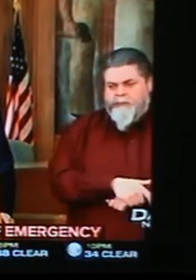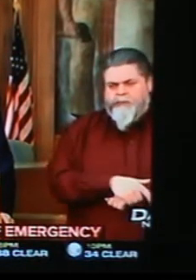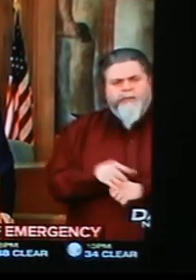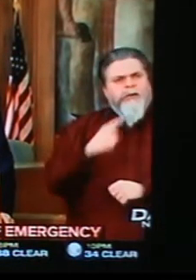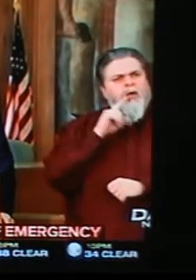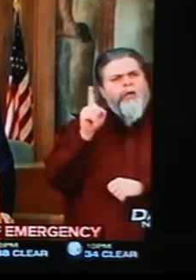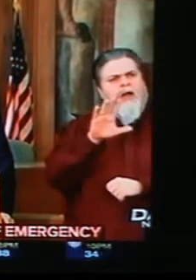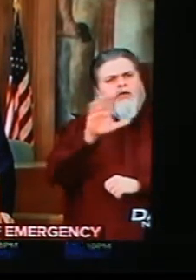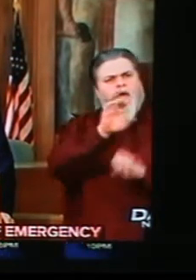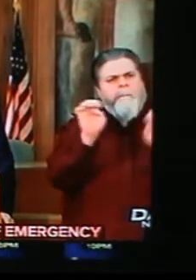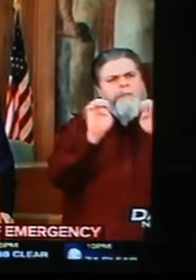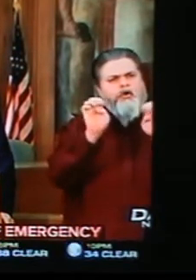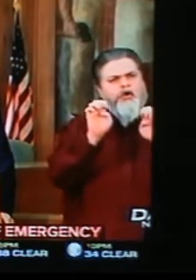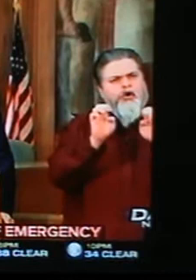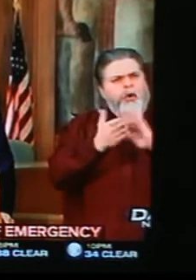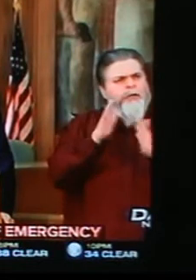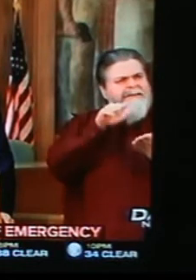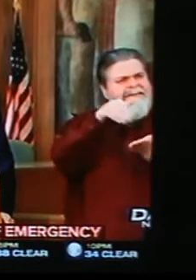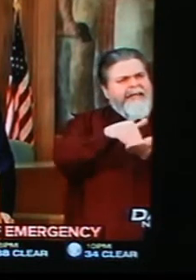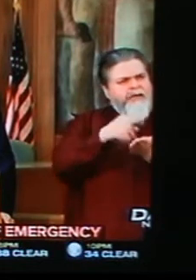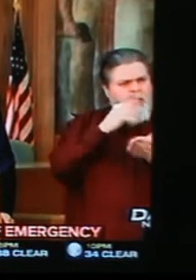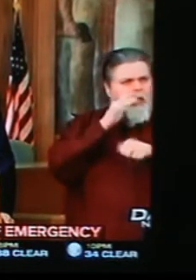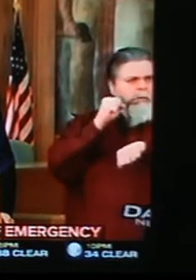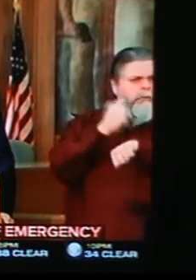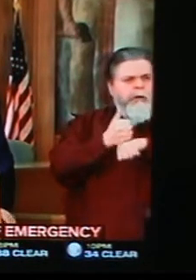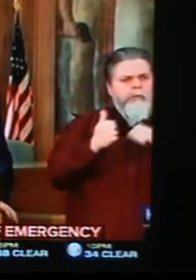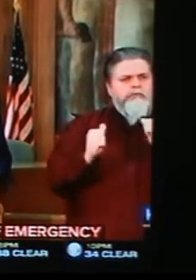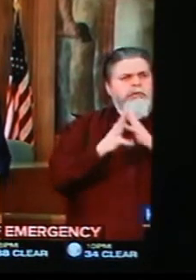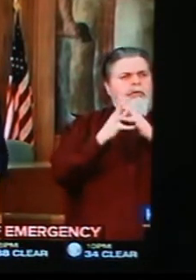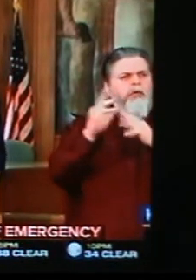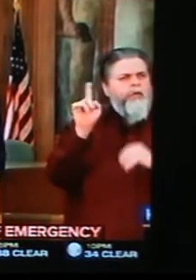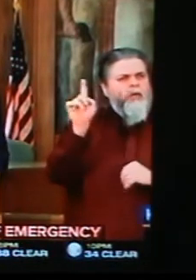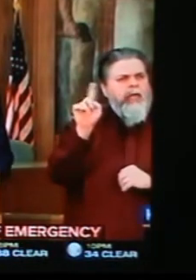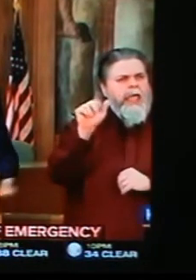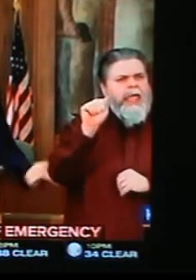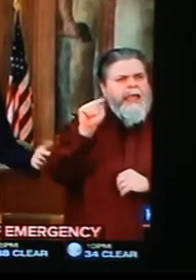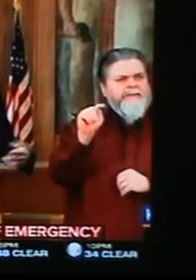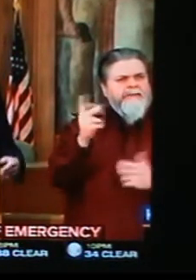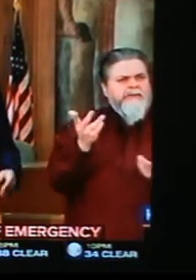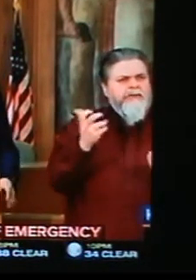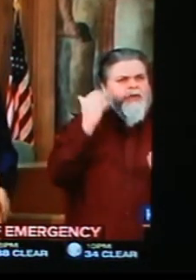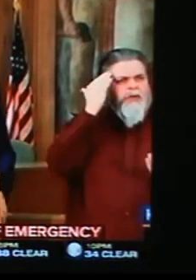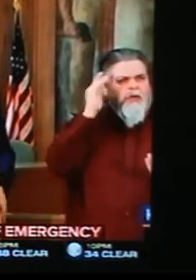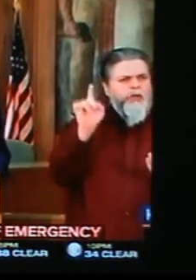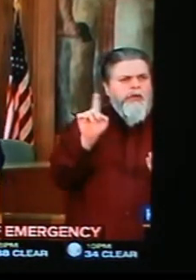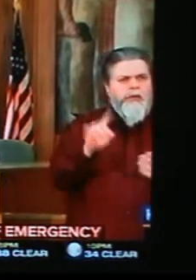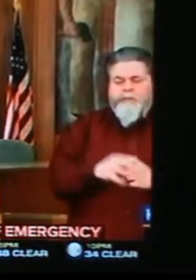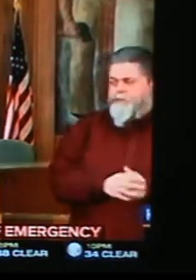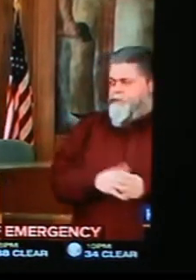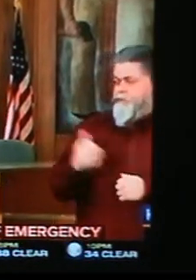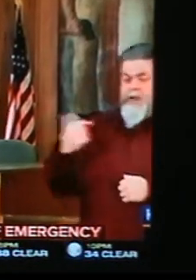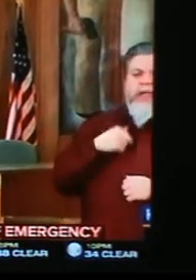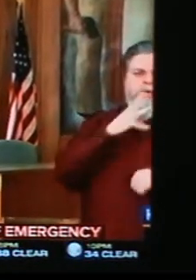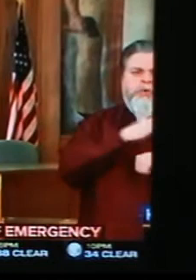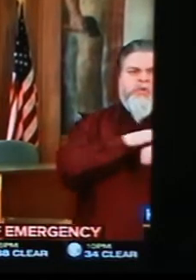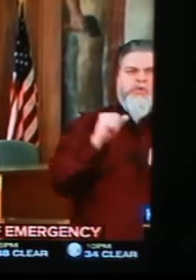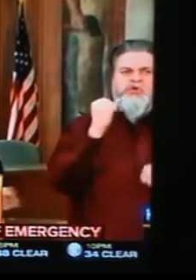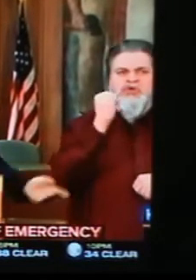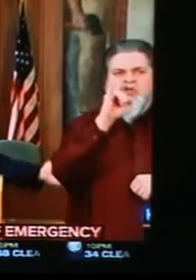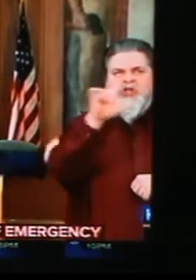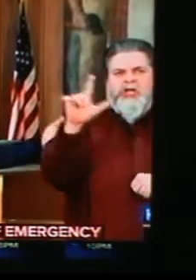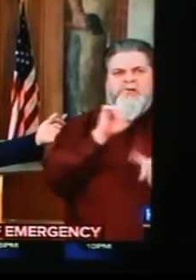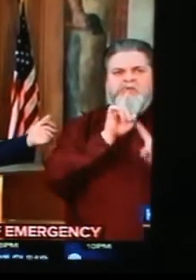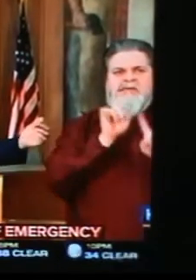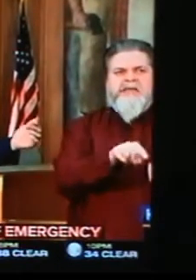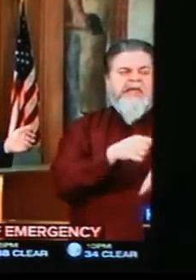Where is your emergency operations center going to be located? Can you tell us about that? What's going to take place there? So yeah, I'll invite Jill up here as well to talk